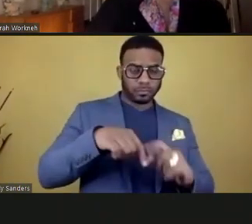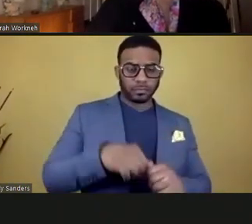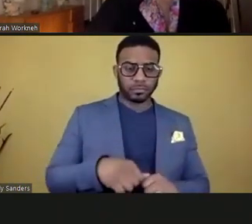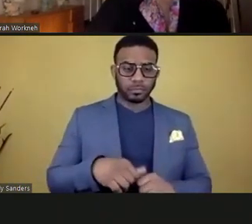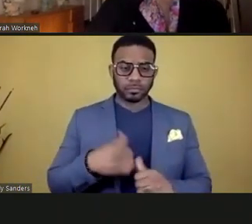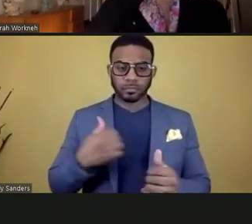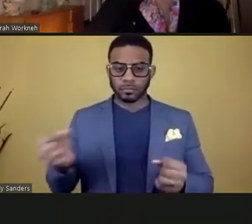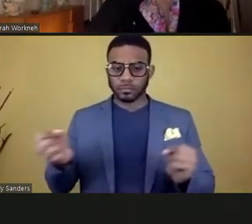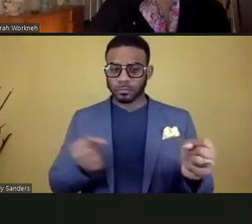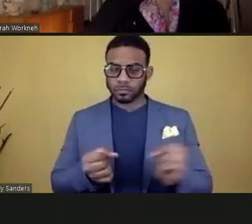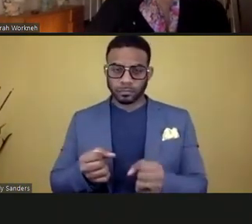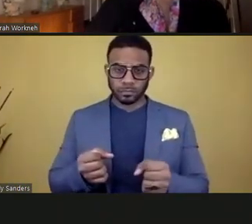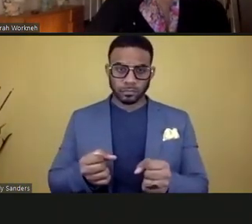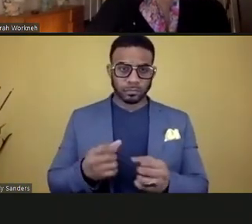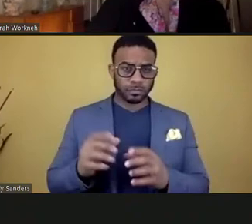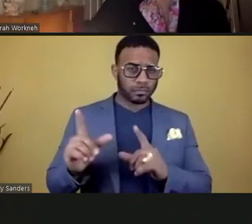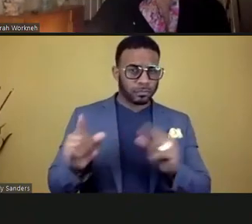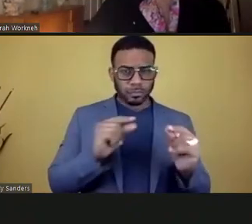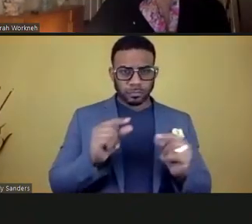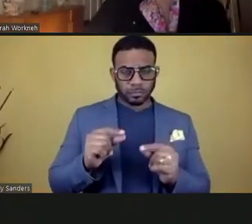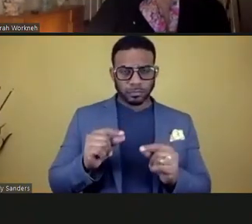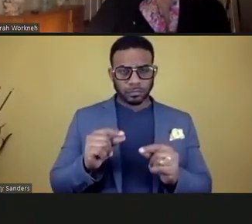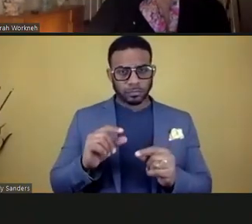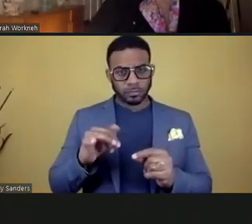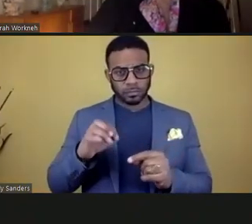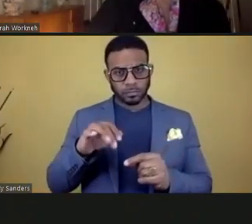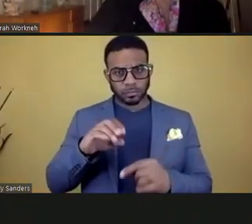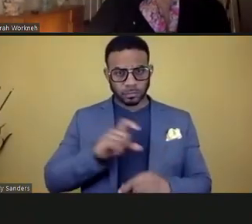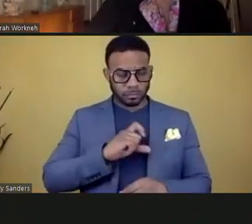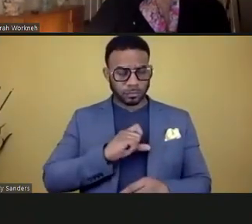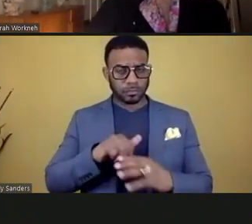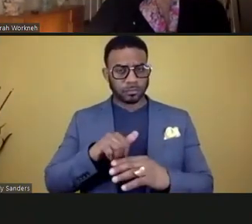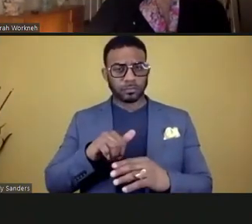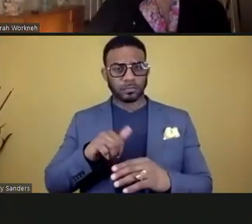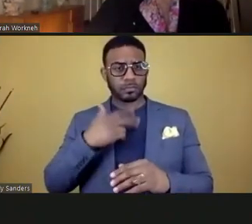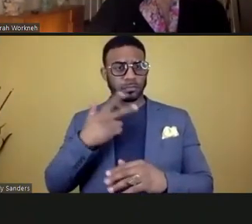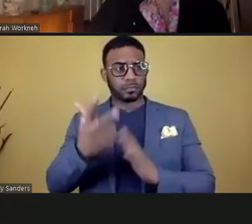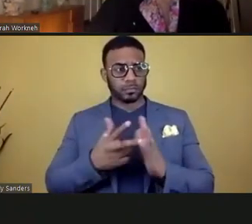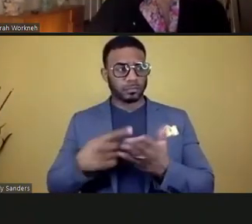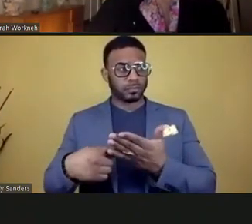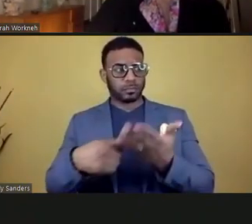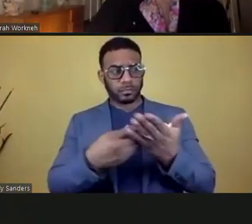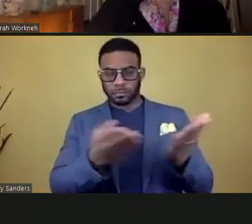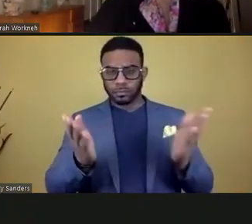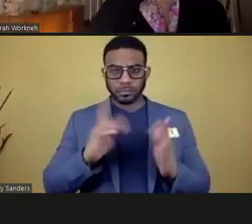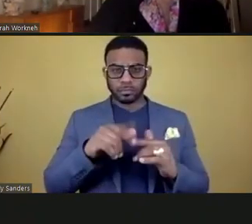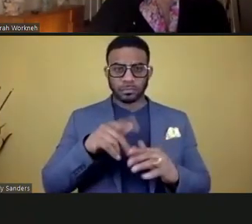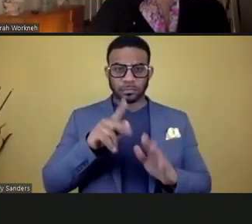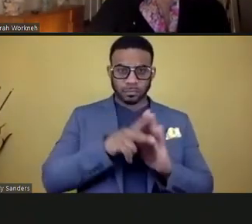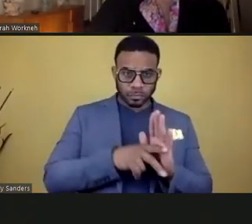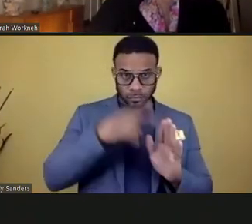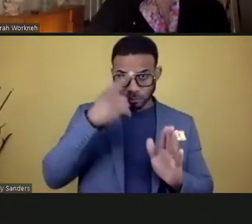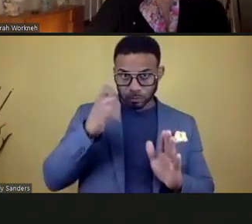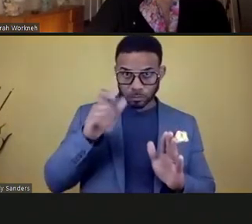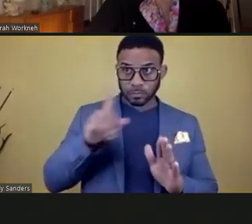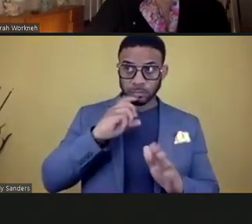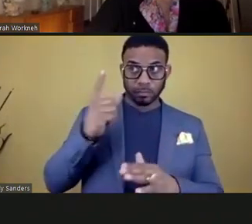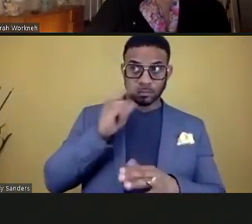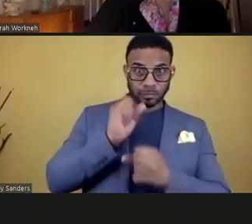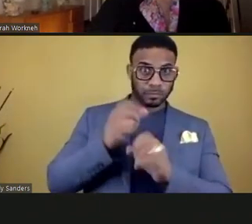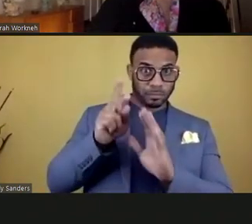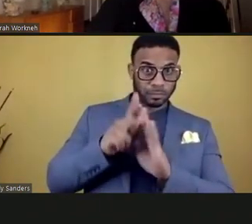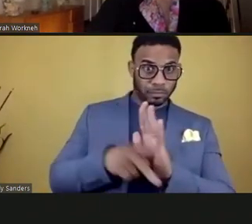brought controversial Sheriff Joe Arpaio into the museum and were able to have a 3-hour discussion about policy because he was the one that was making